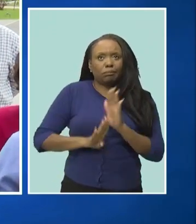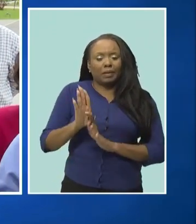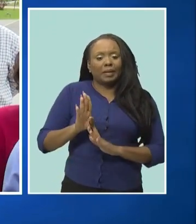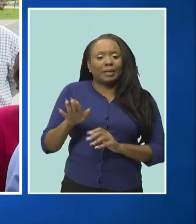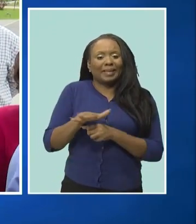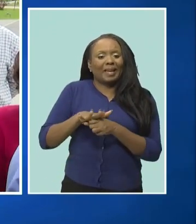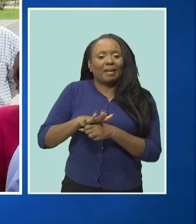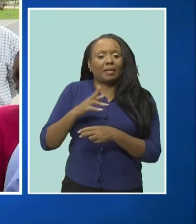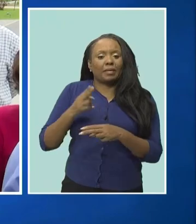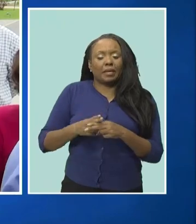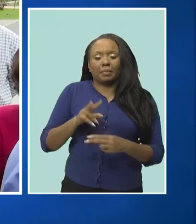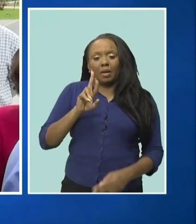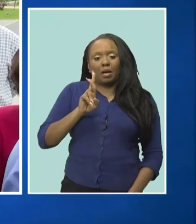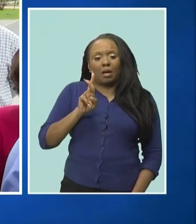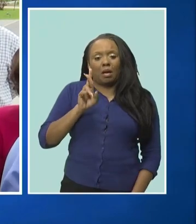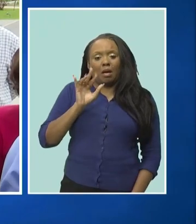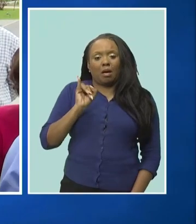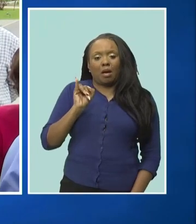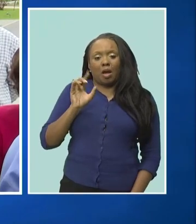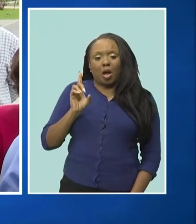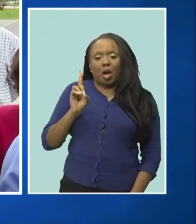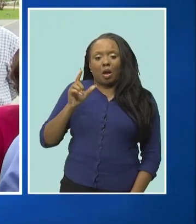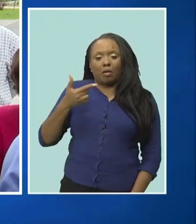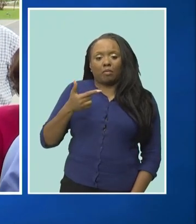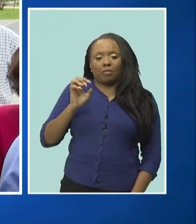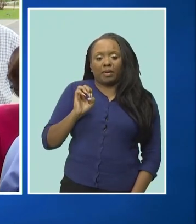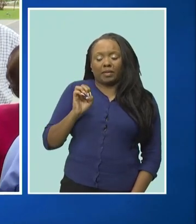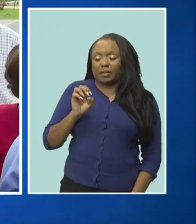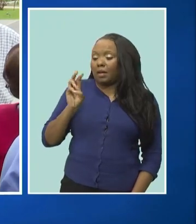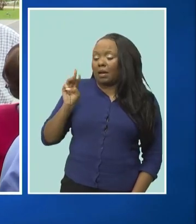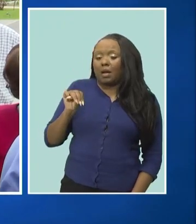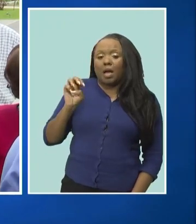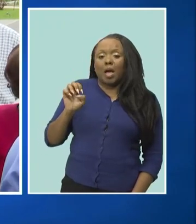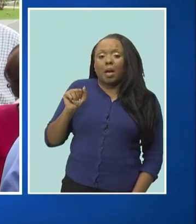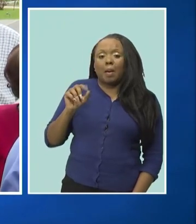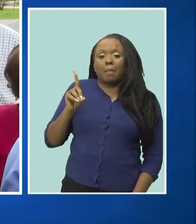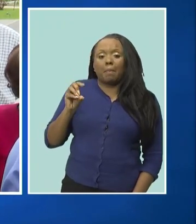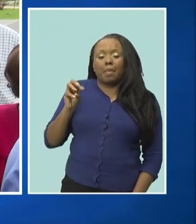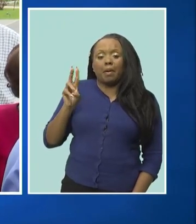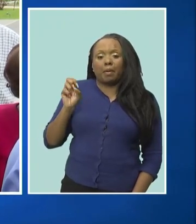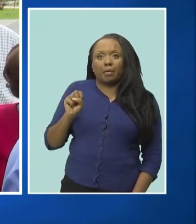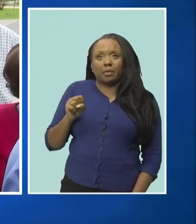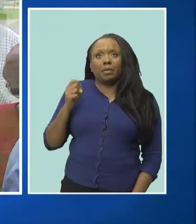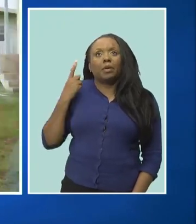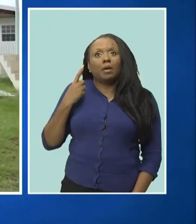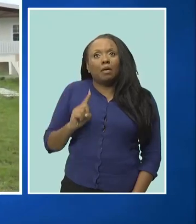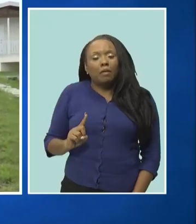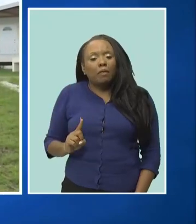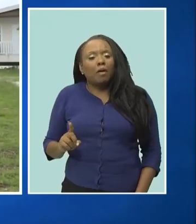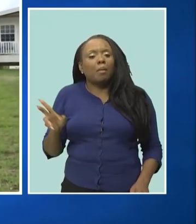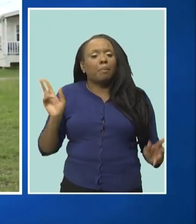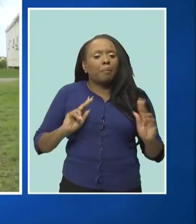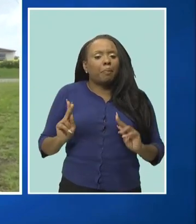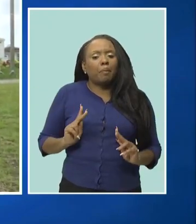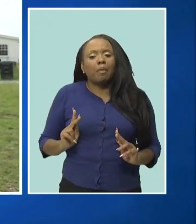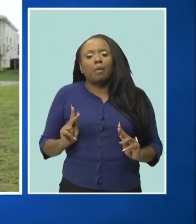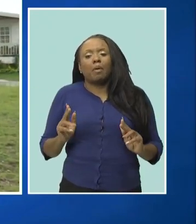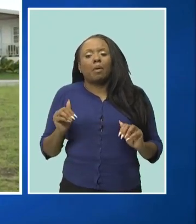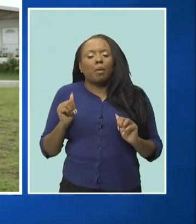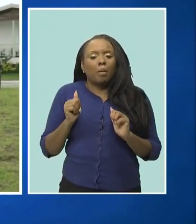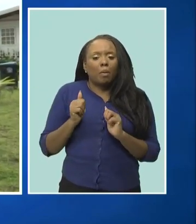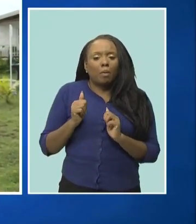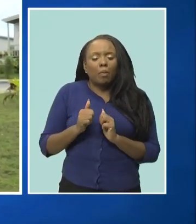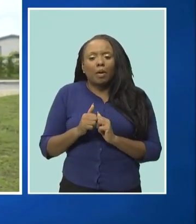this 565 houses affordable housing for middle to lower income persons that's why we are